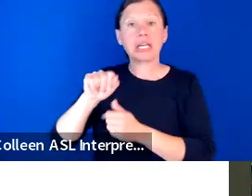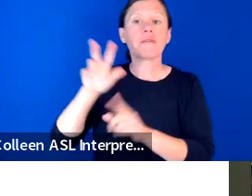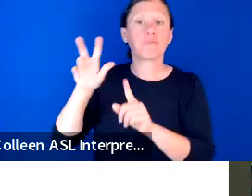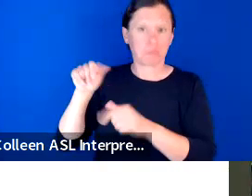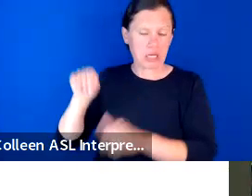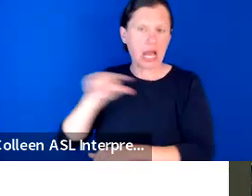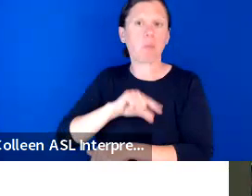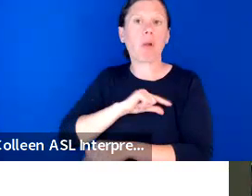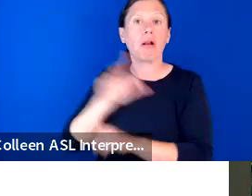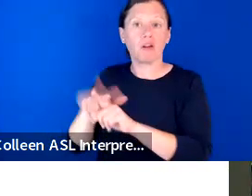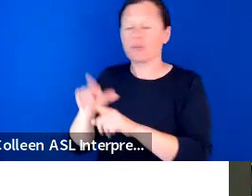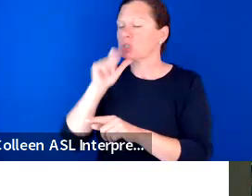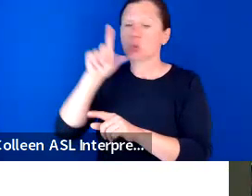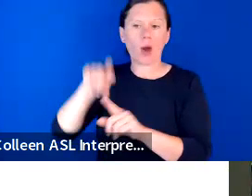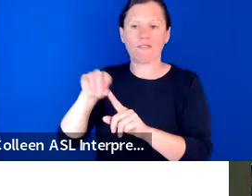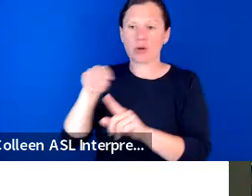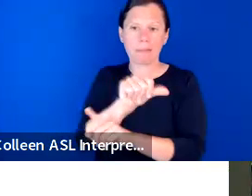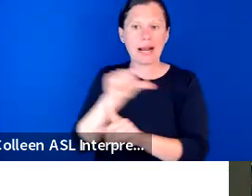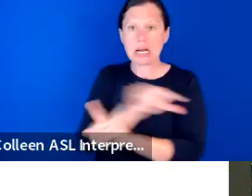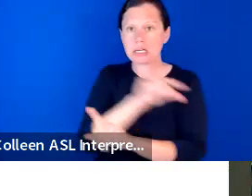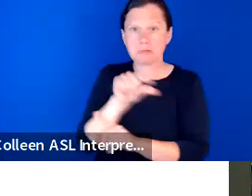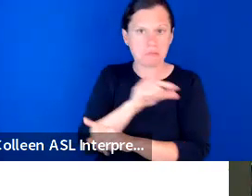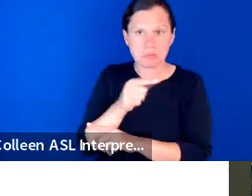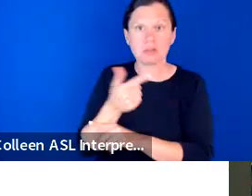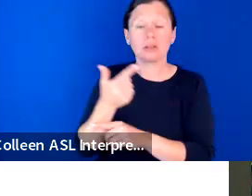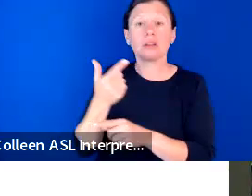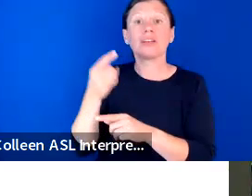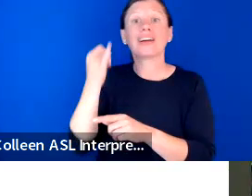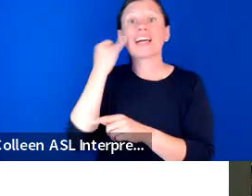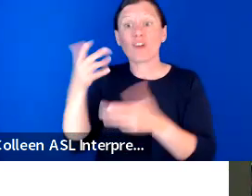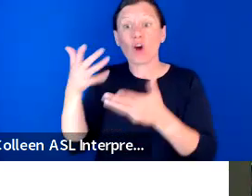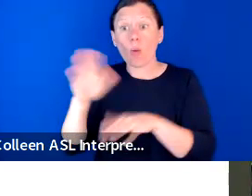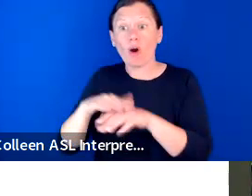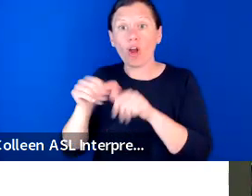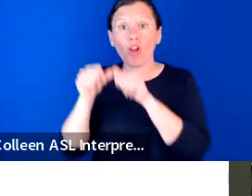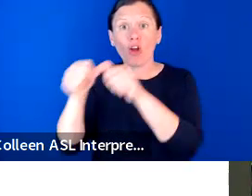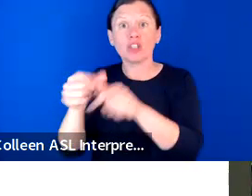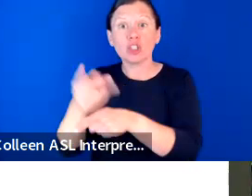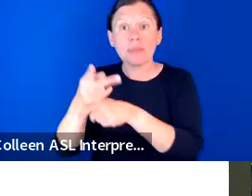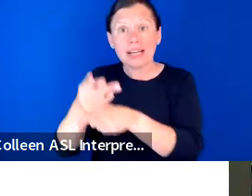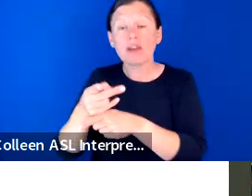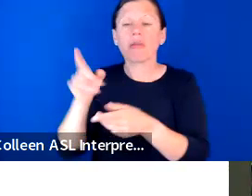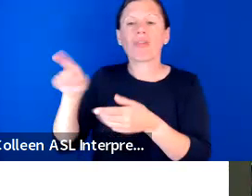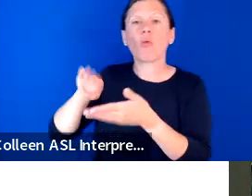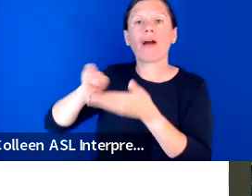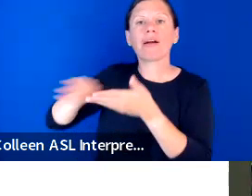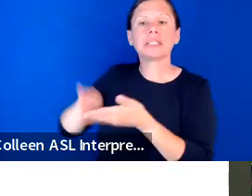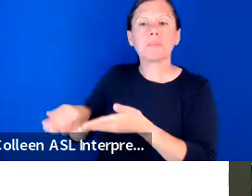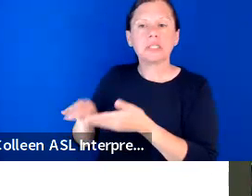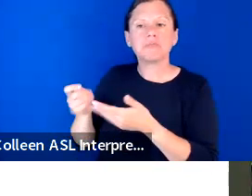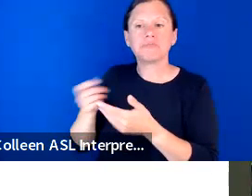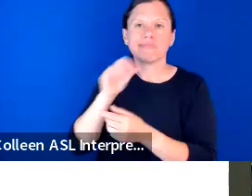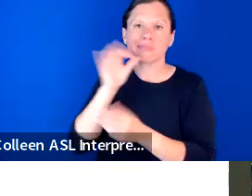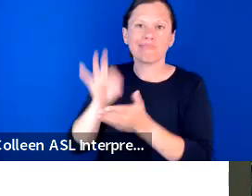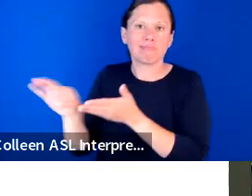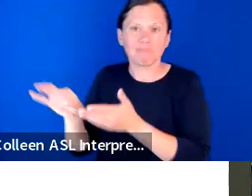on an ongoing basis. And there was an exemption that was available for workers who had private long-term care insurance before November